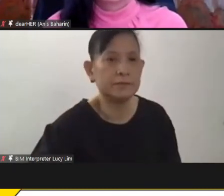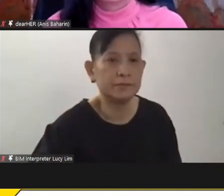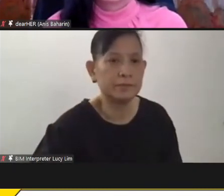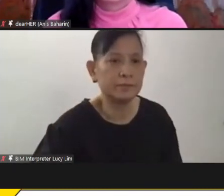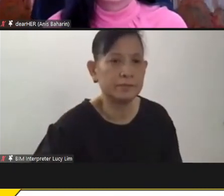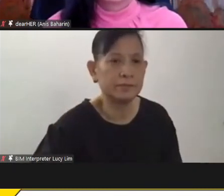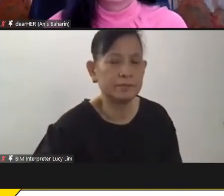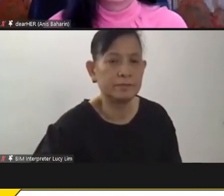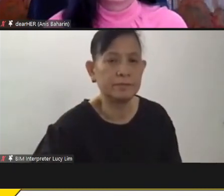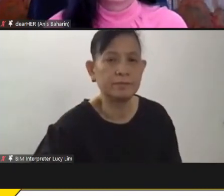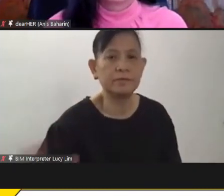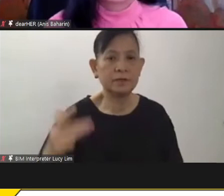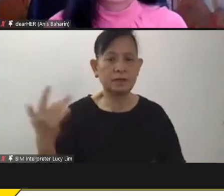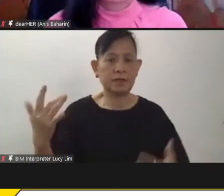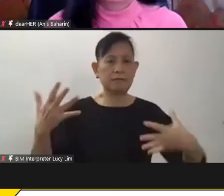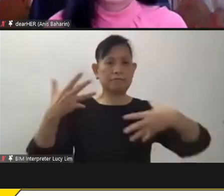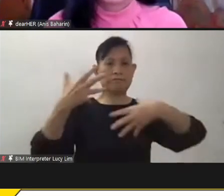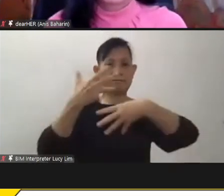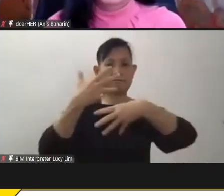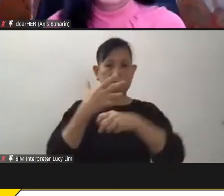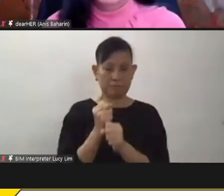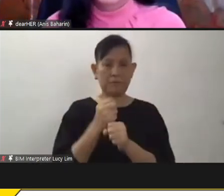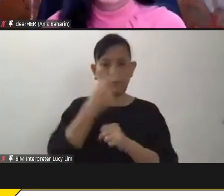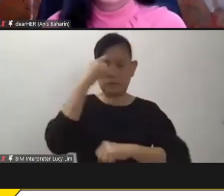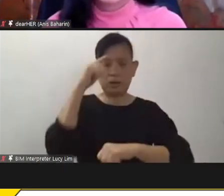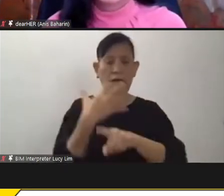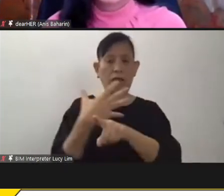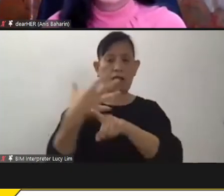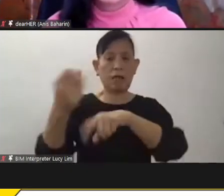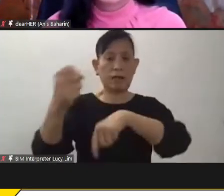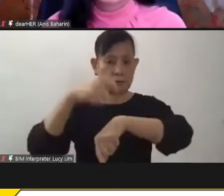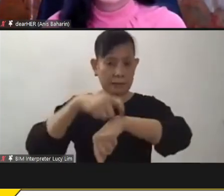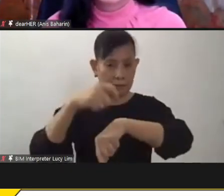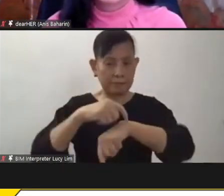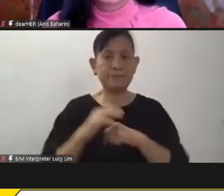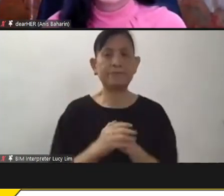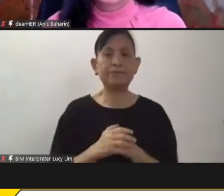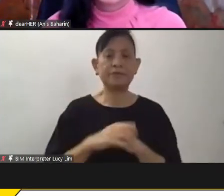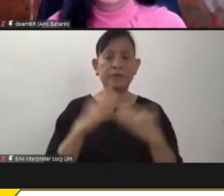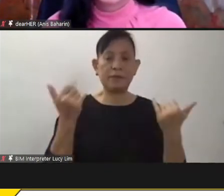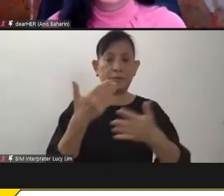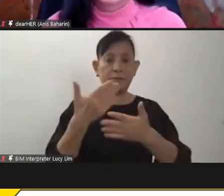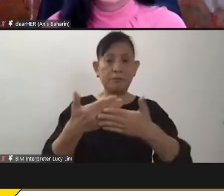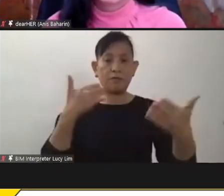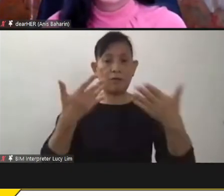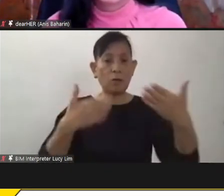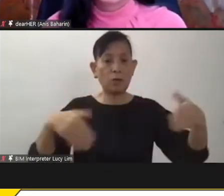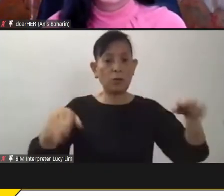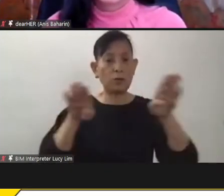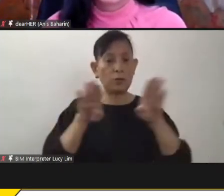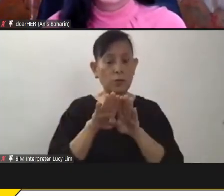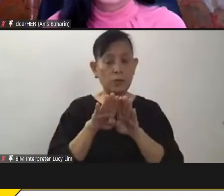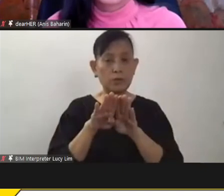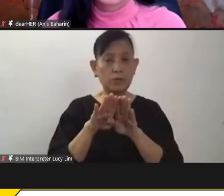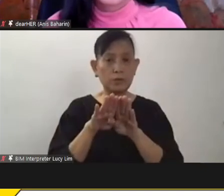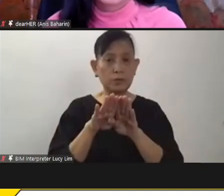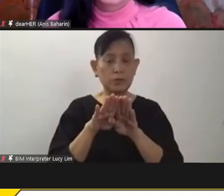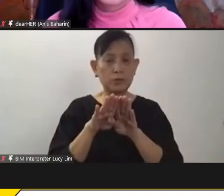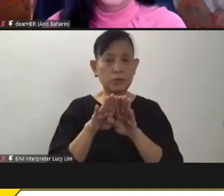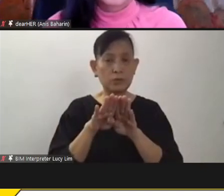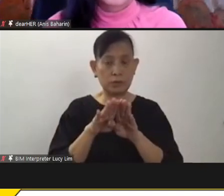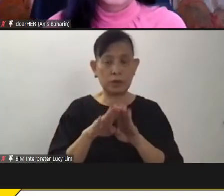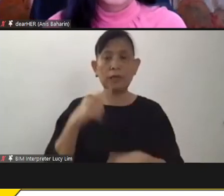we need to wrap up. We're running out of time. But before we do wrap up, I just want to ask, like, I guess since it's a